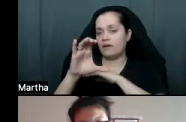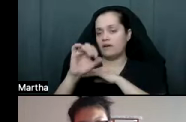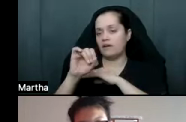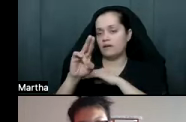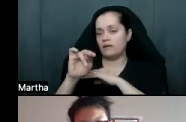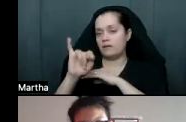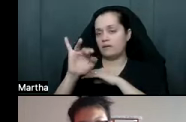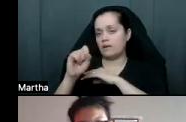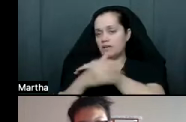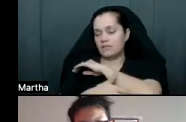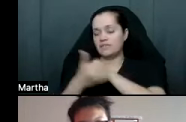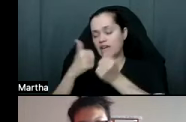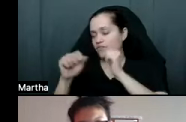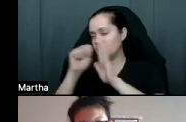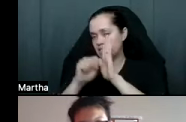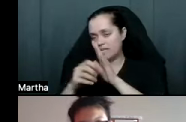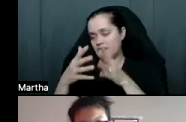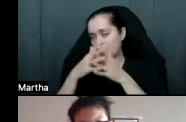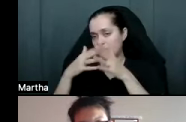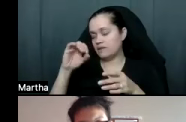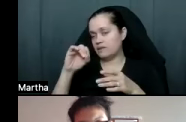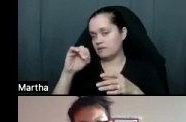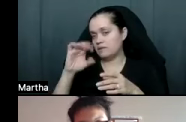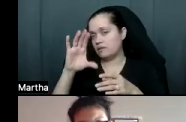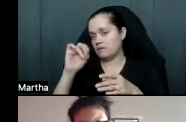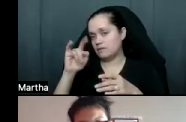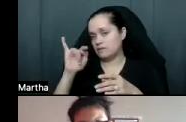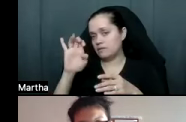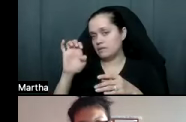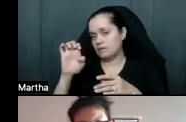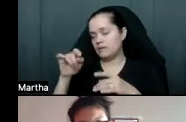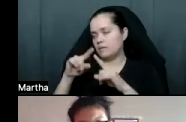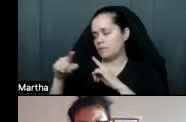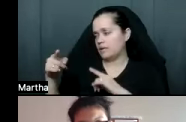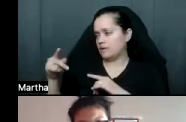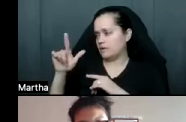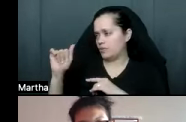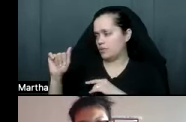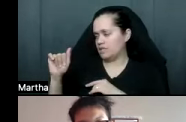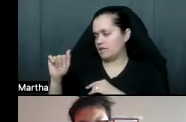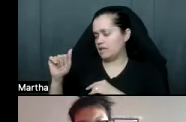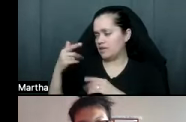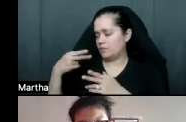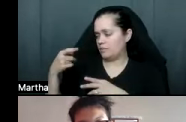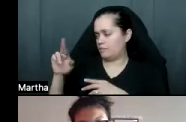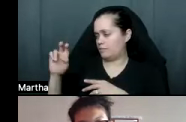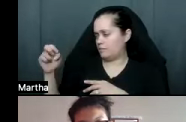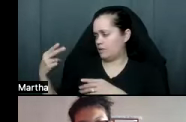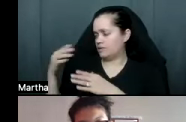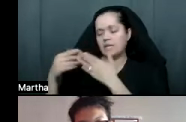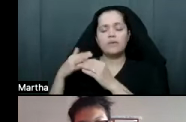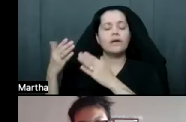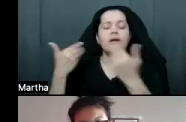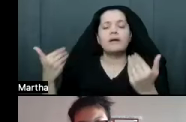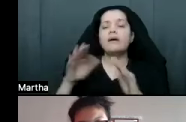counties, although Louisiana calls them parishes. And typically counties are further divided